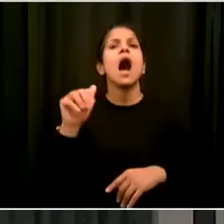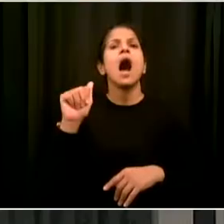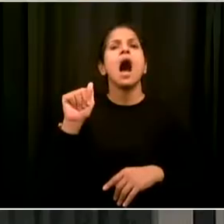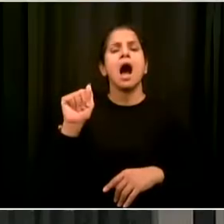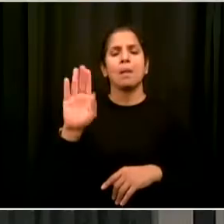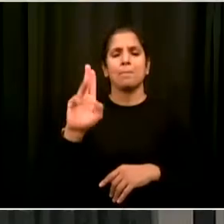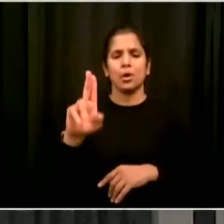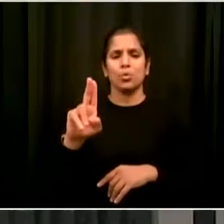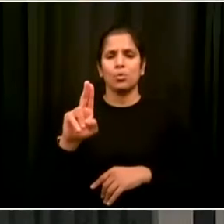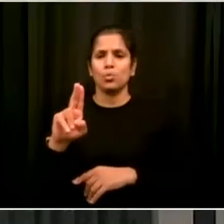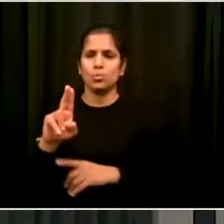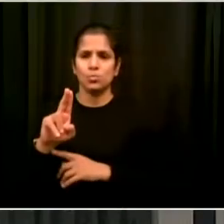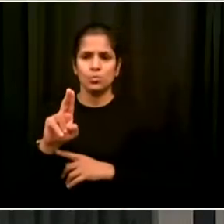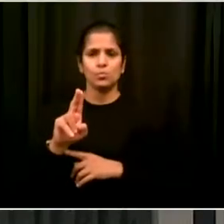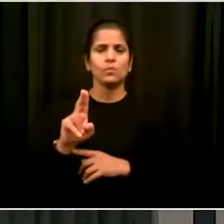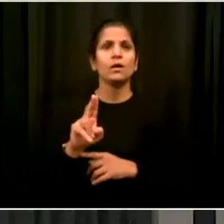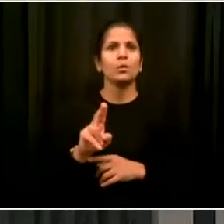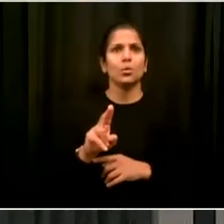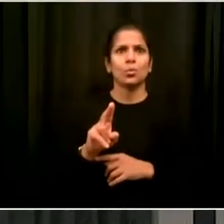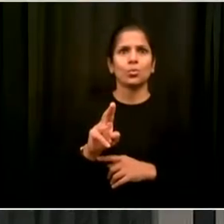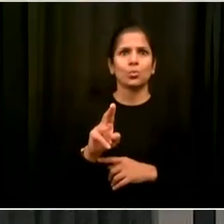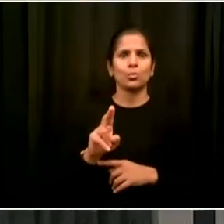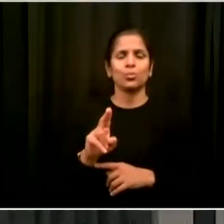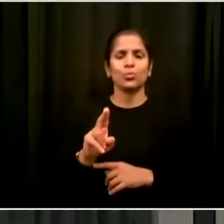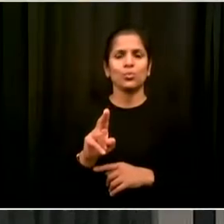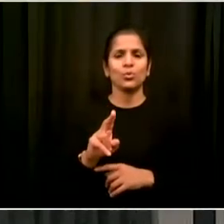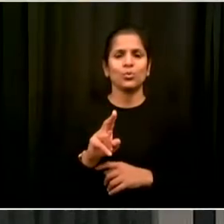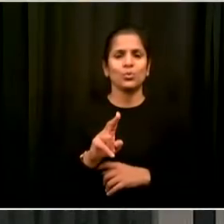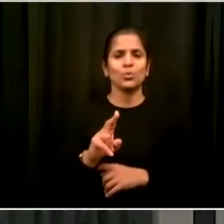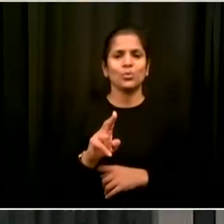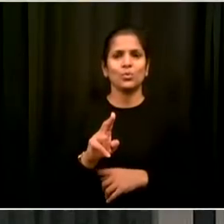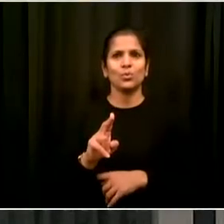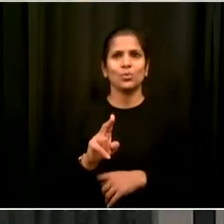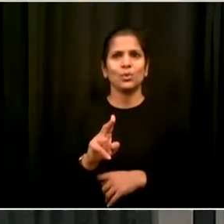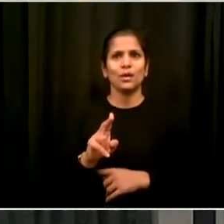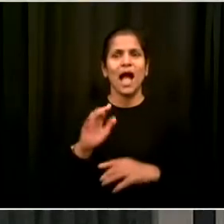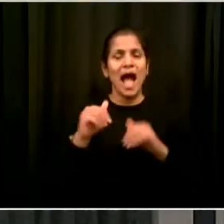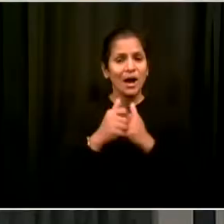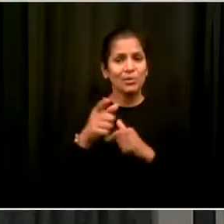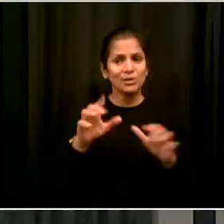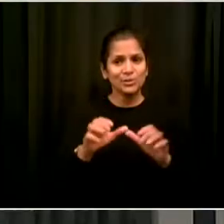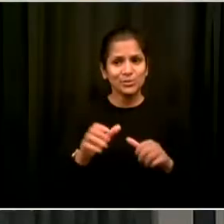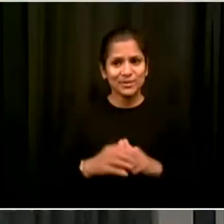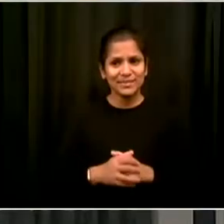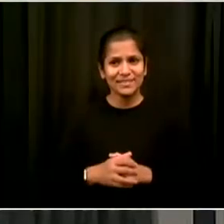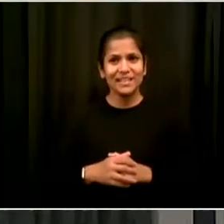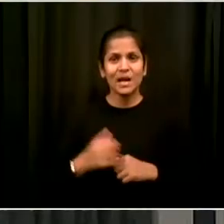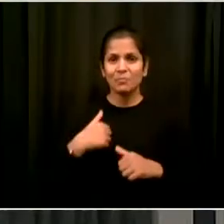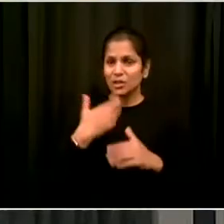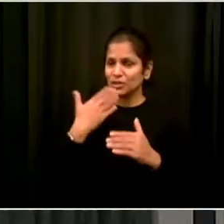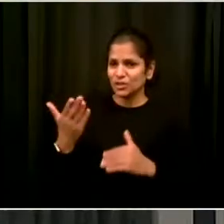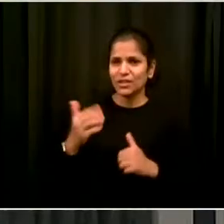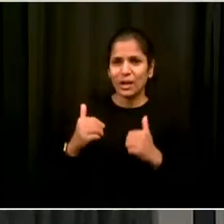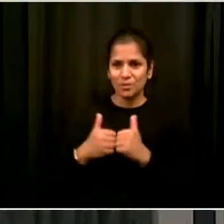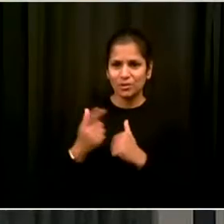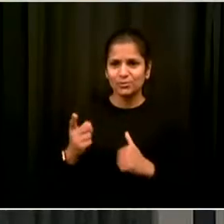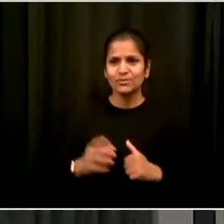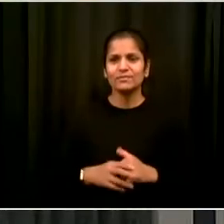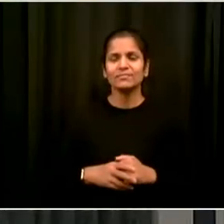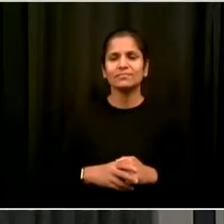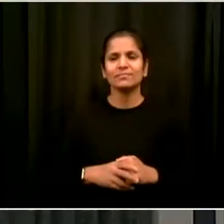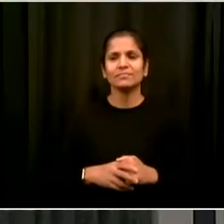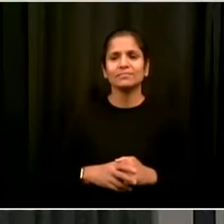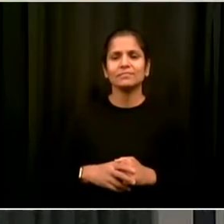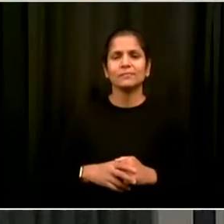How are you? Hey, Abu, how you doing? Good, how are you? Good, good. My first question is, when